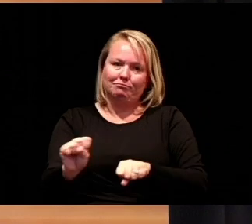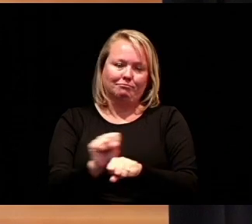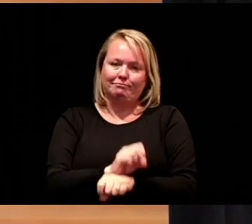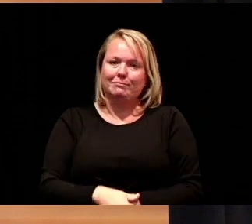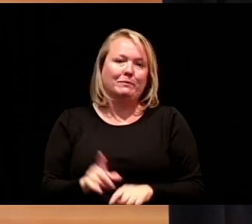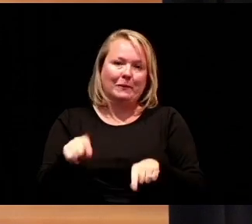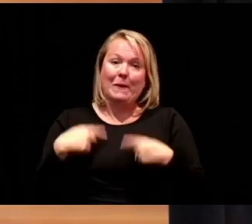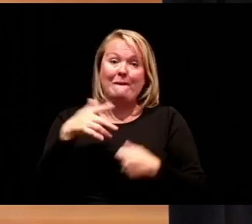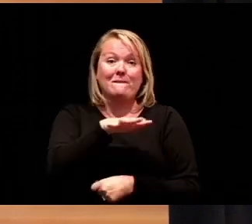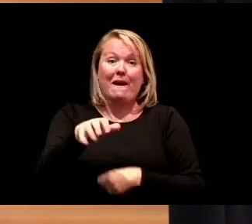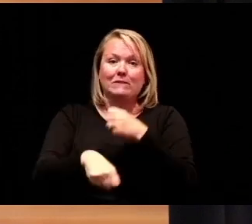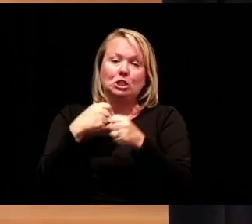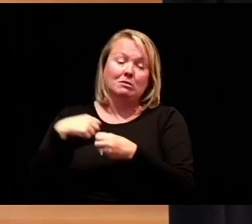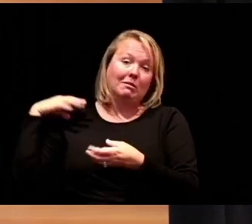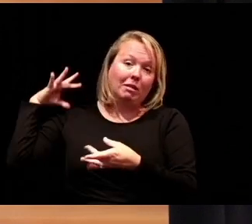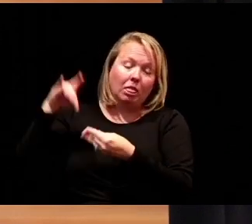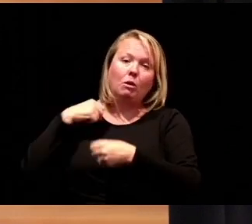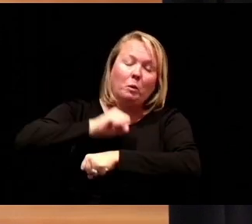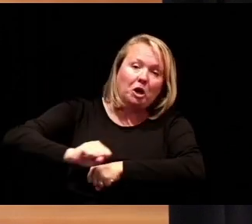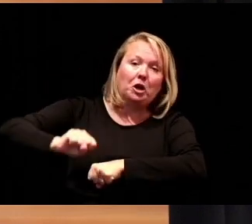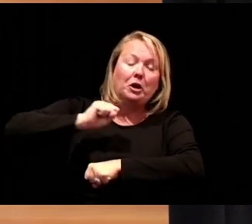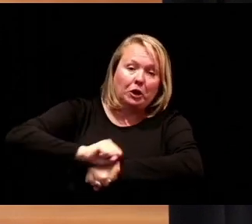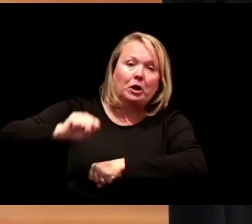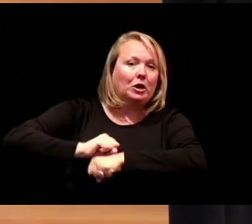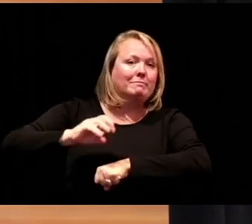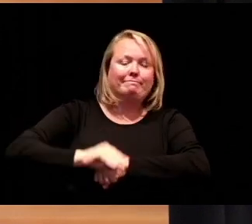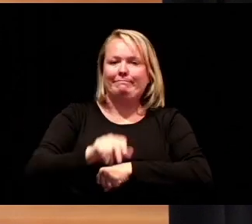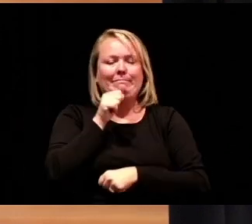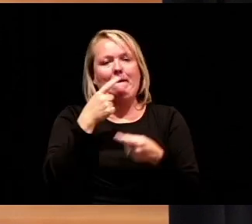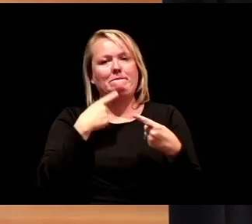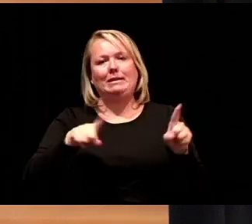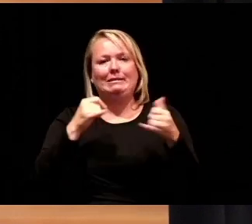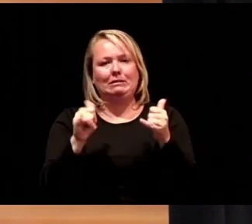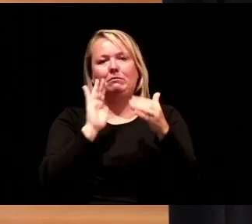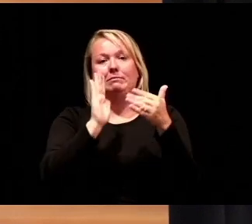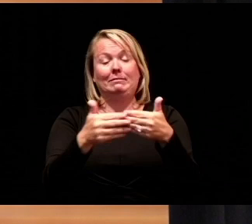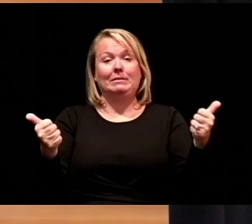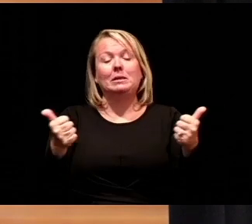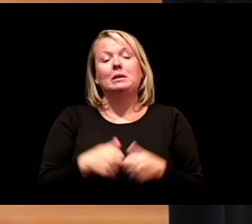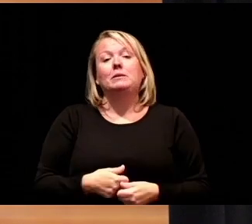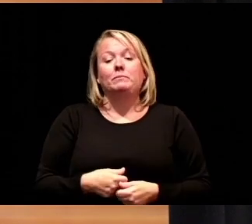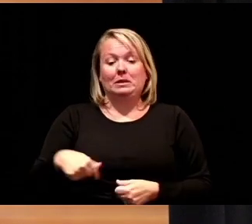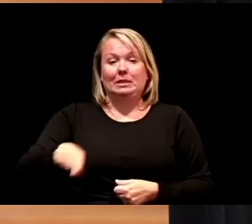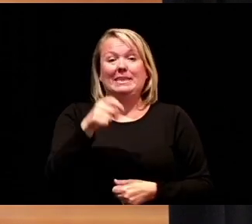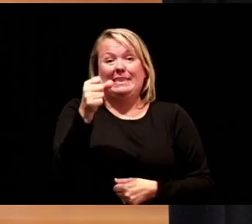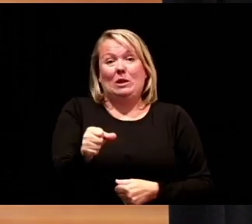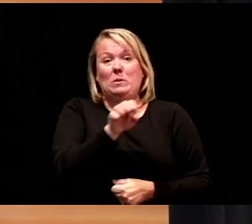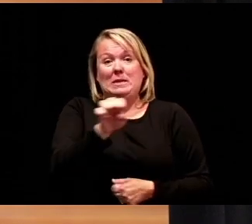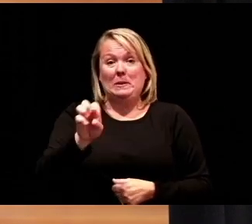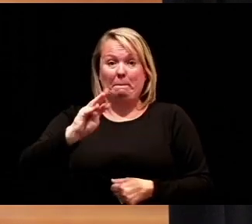impact, and the other one I would fight would be affirmatively furthering fair housing, because those are two things that can get more at the